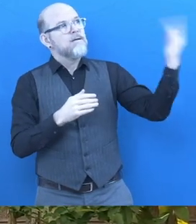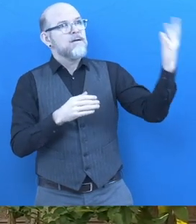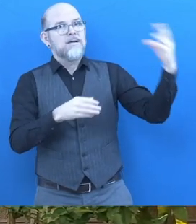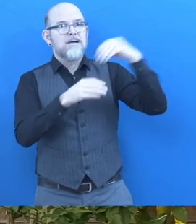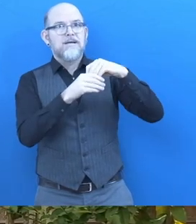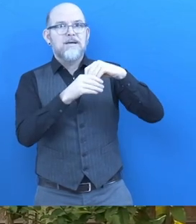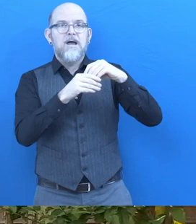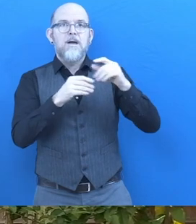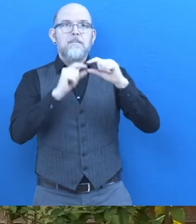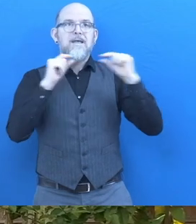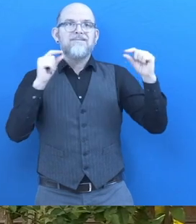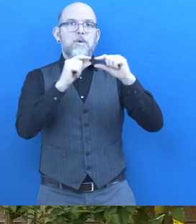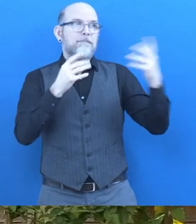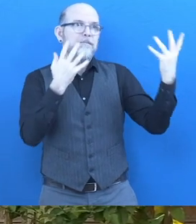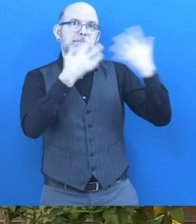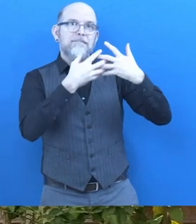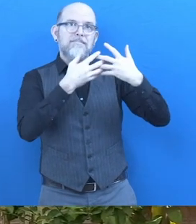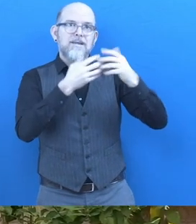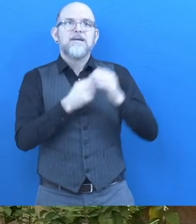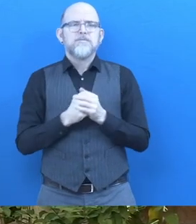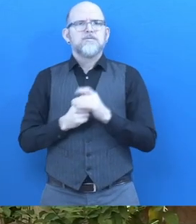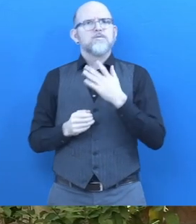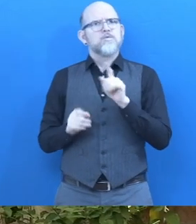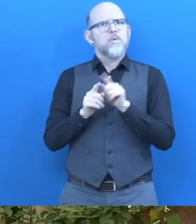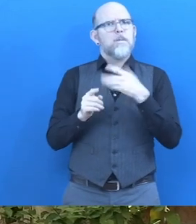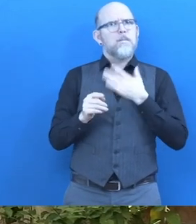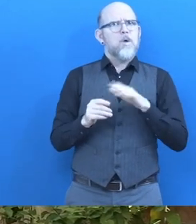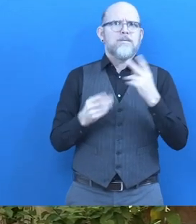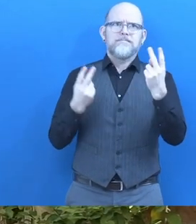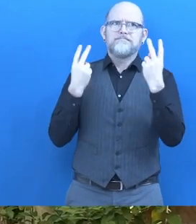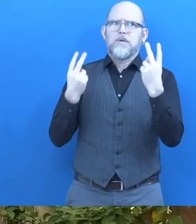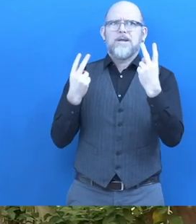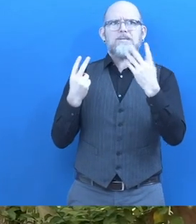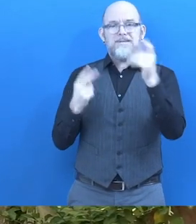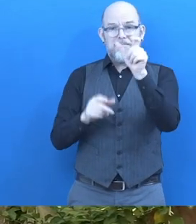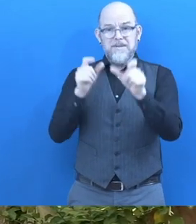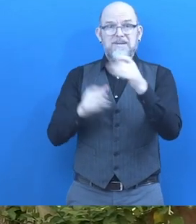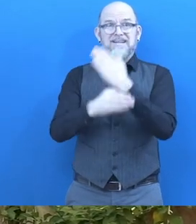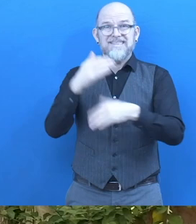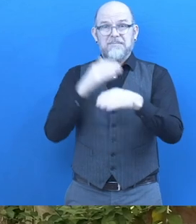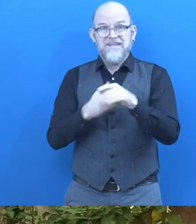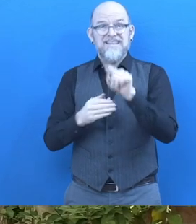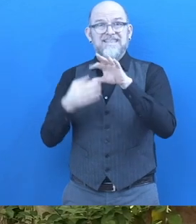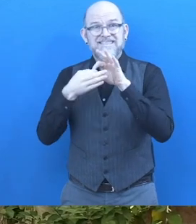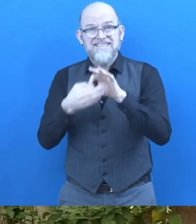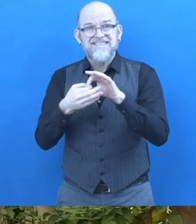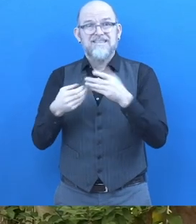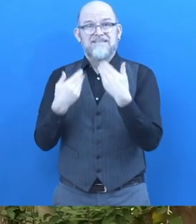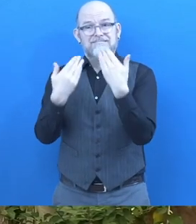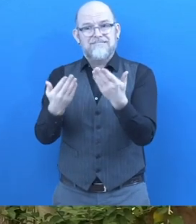also more great value for persons with disability who are on the platform. So upskilling and